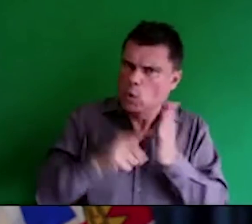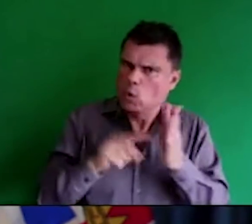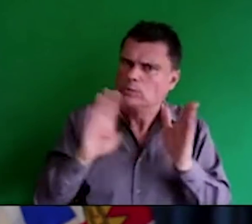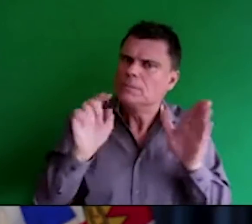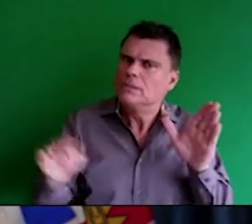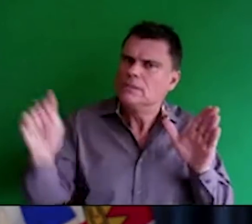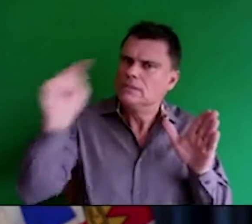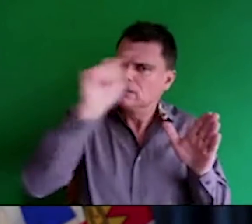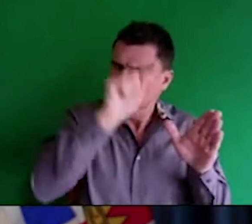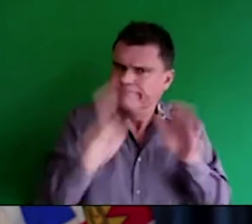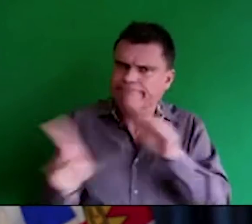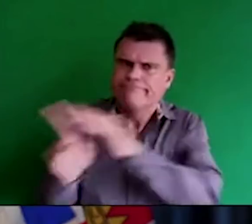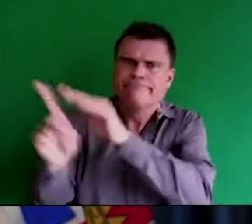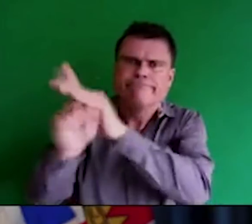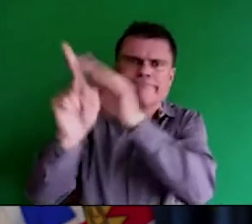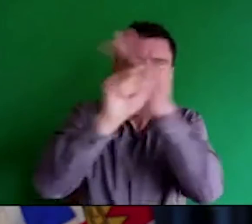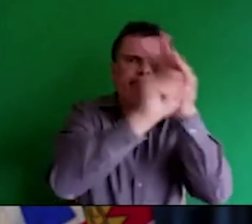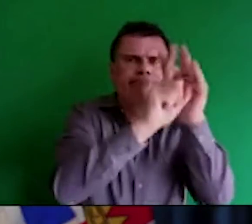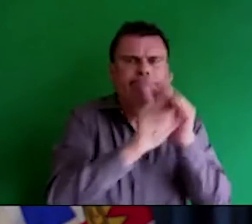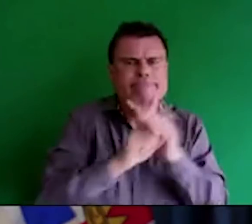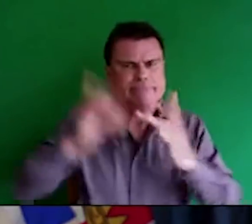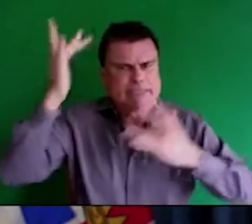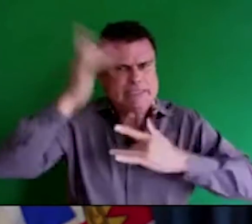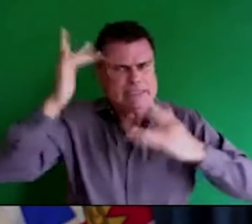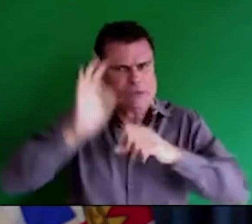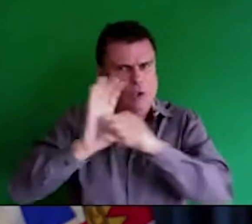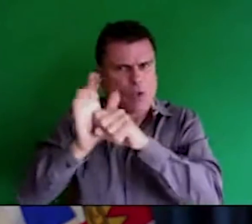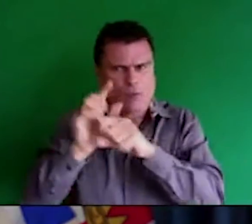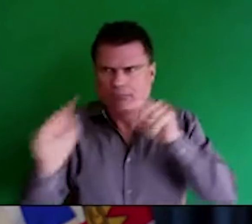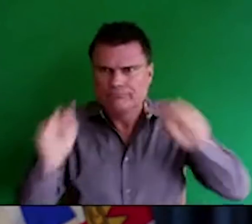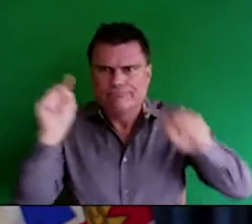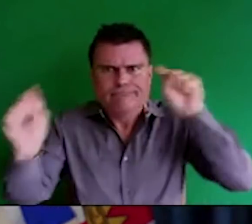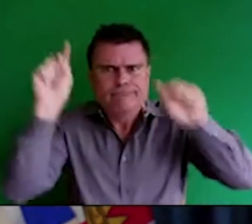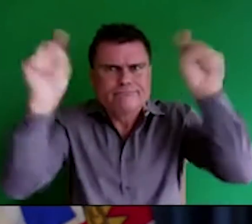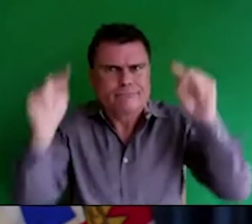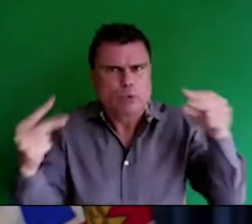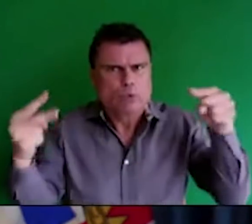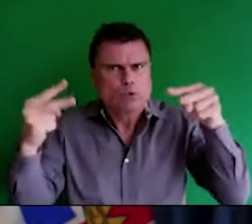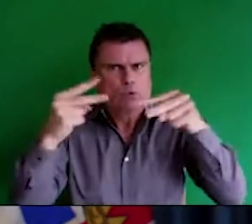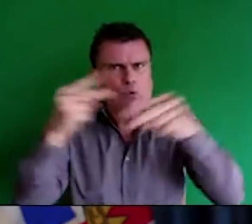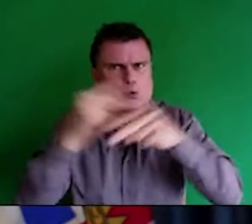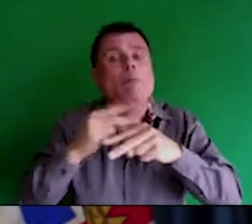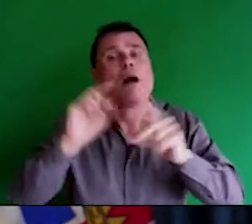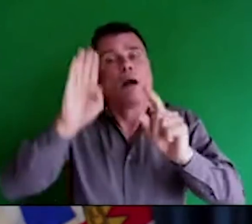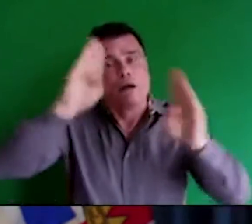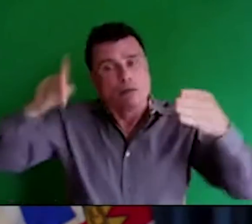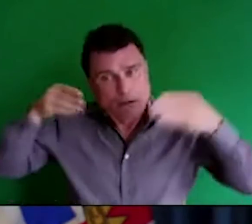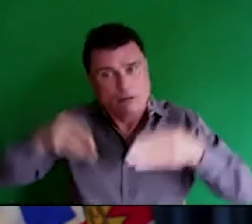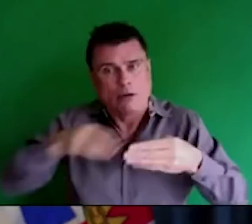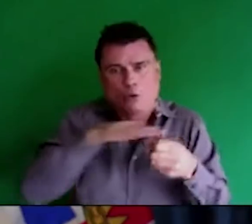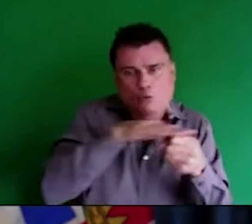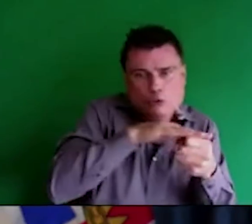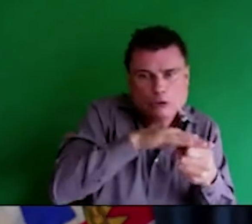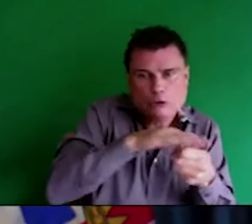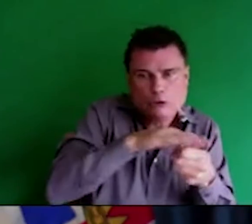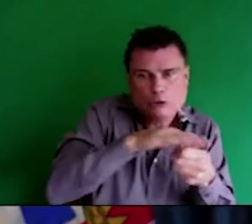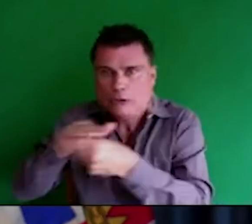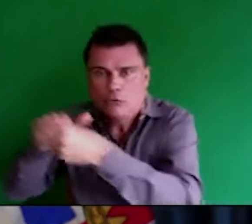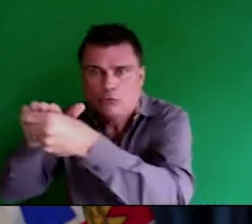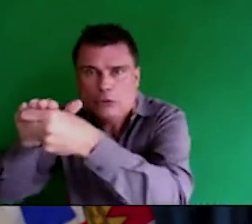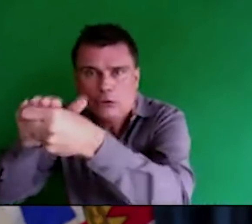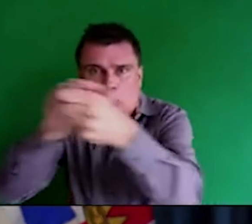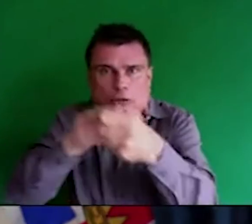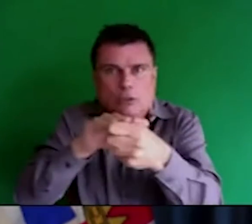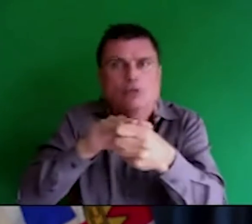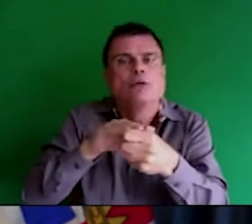this regional approach, I believe, allows us to refine the practices that we put in place and make sure they're appropriate for where we are in